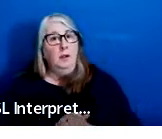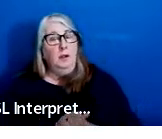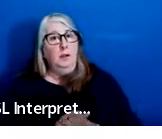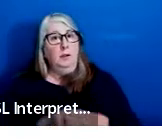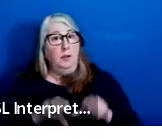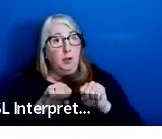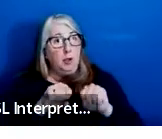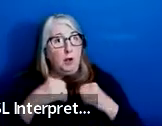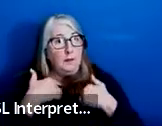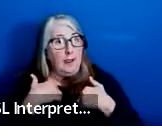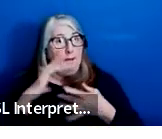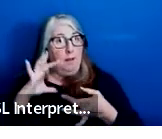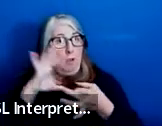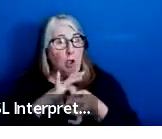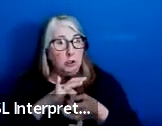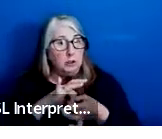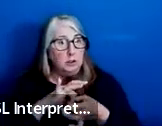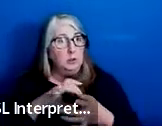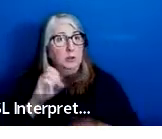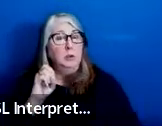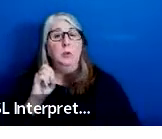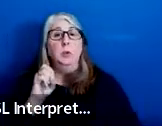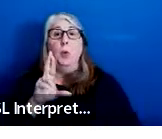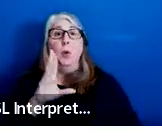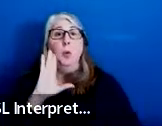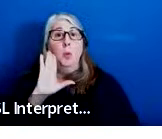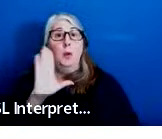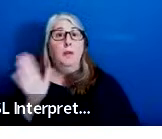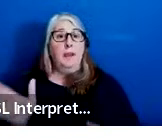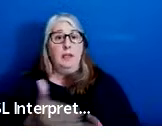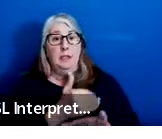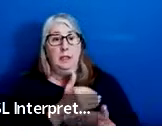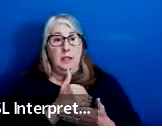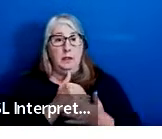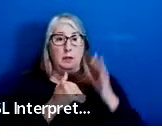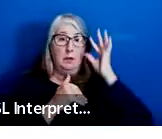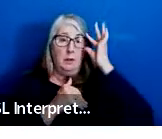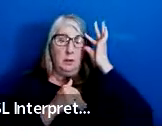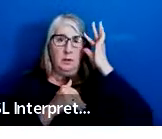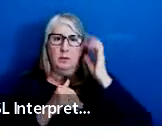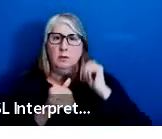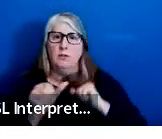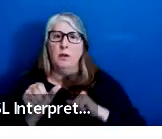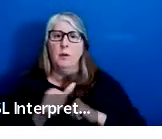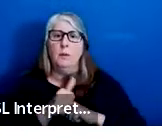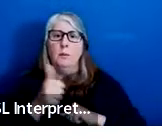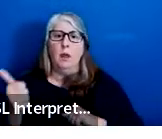If not, will they collect from other bins?